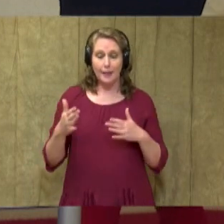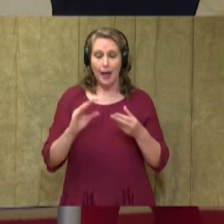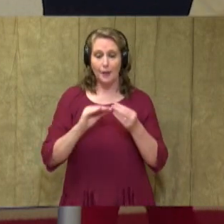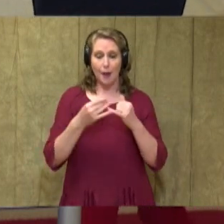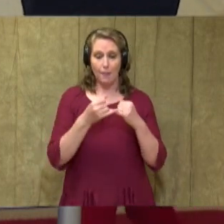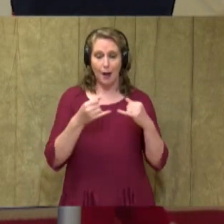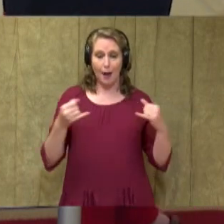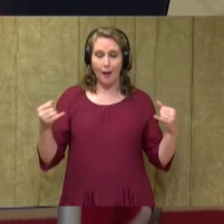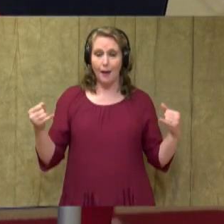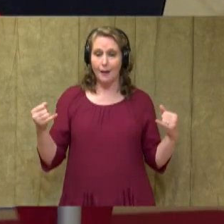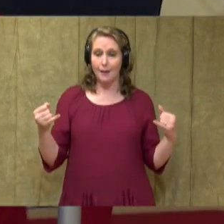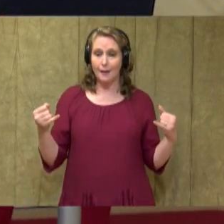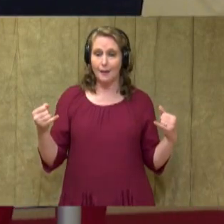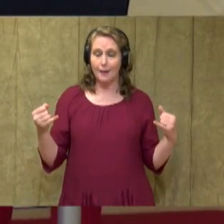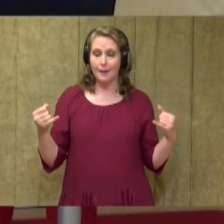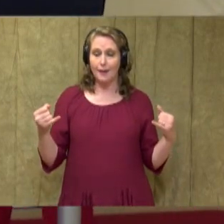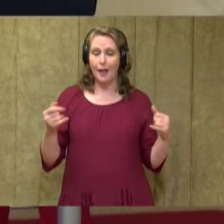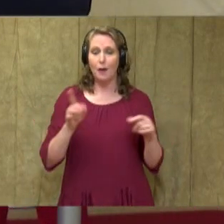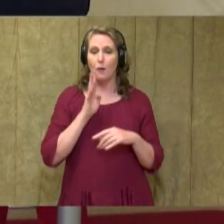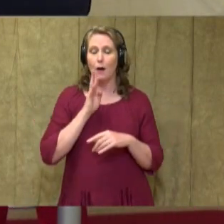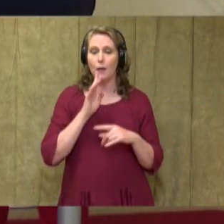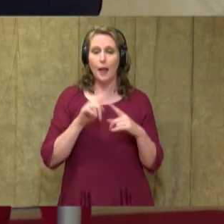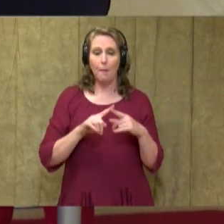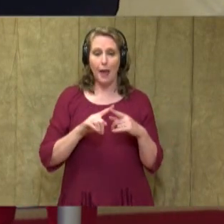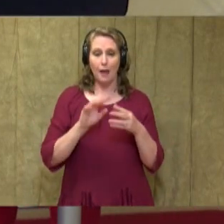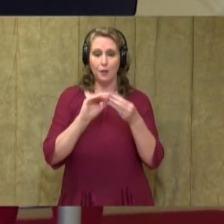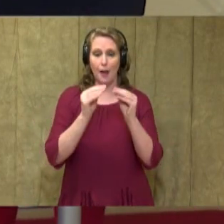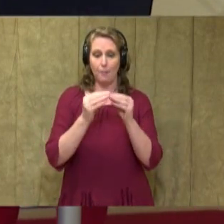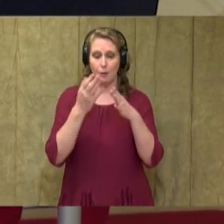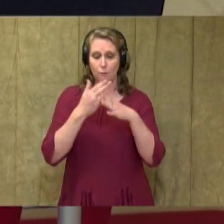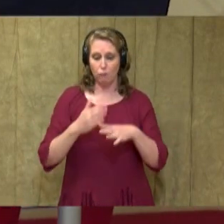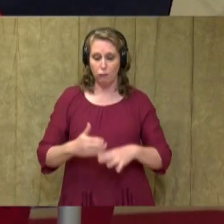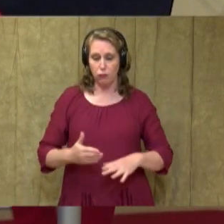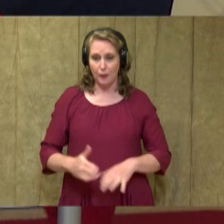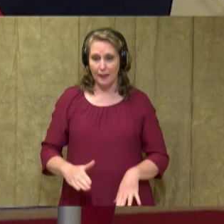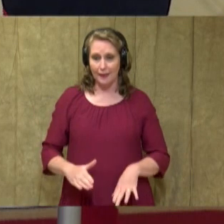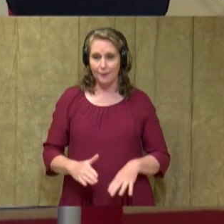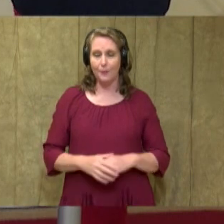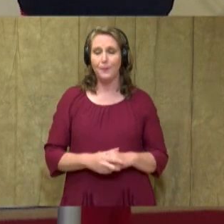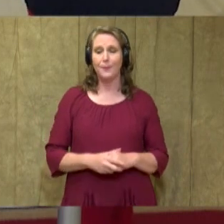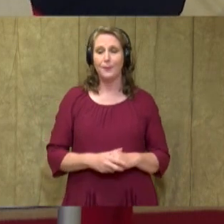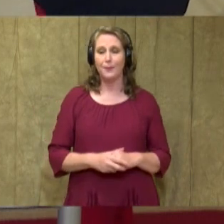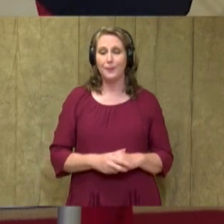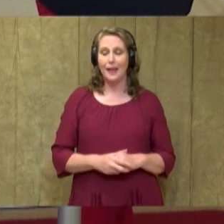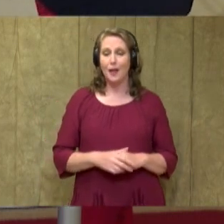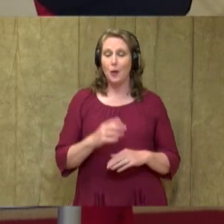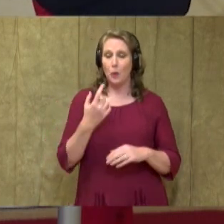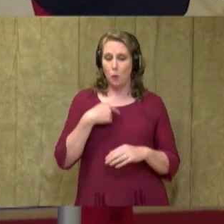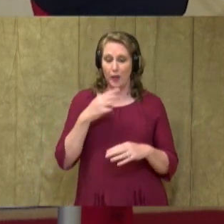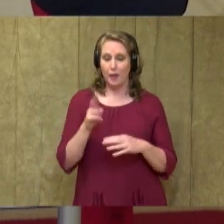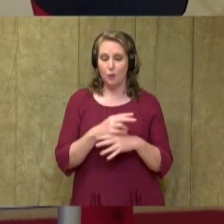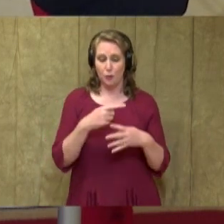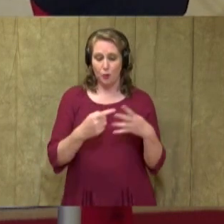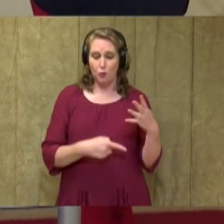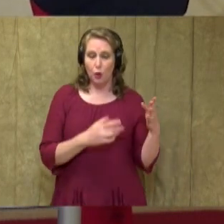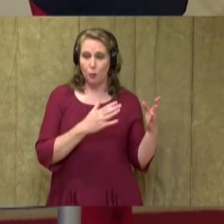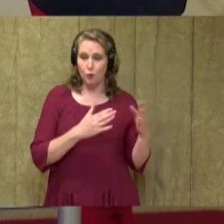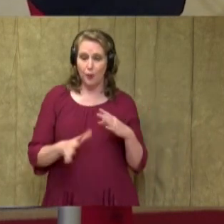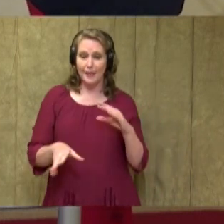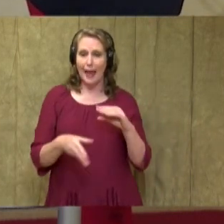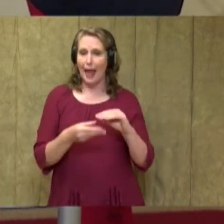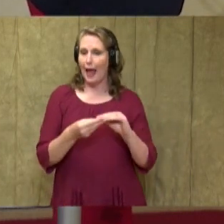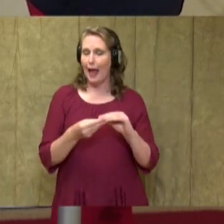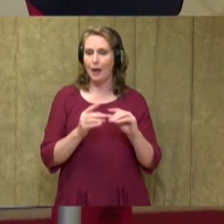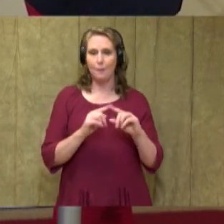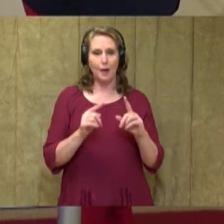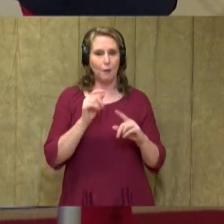number line. And we also talked about decomposing numbers. Now, we used those strategies to add, but we